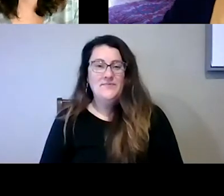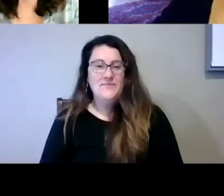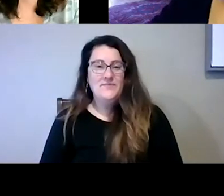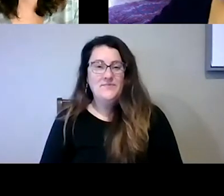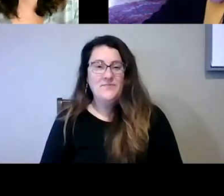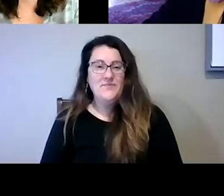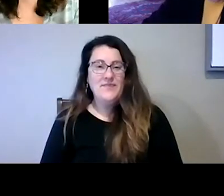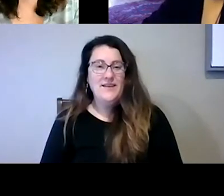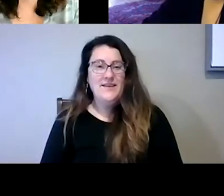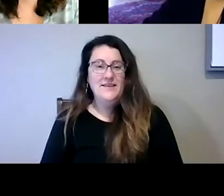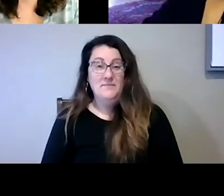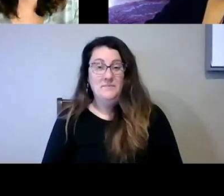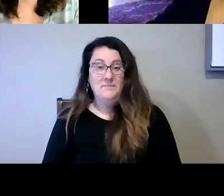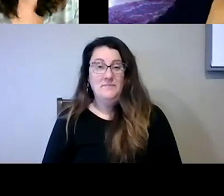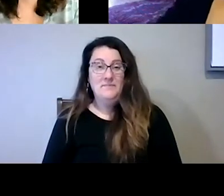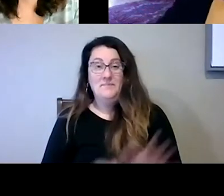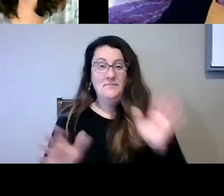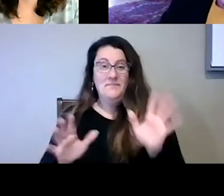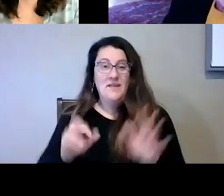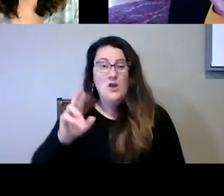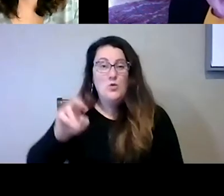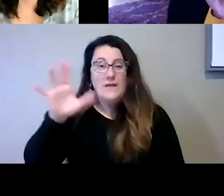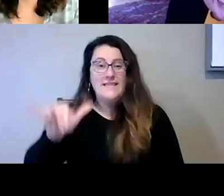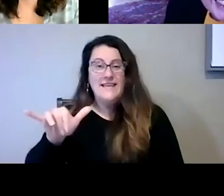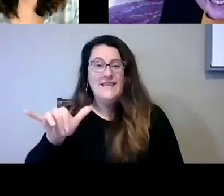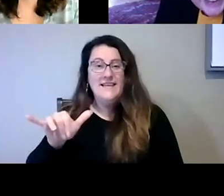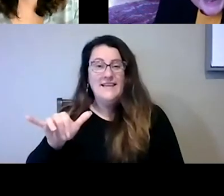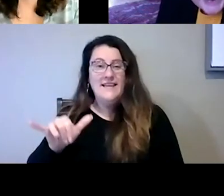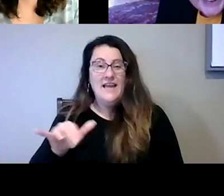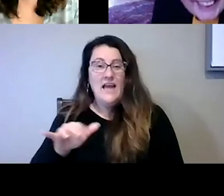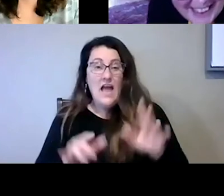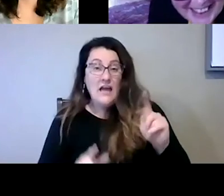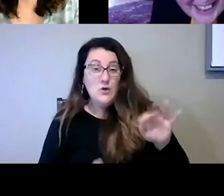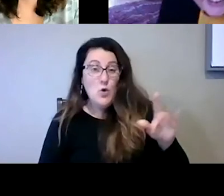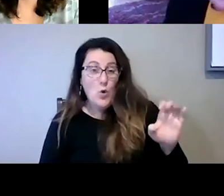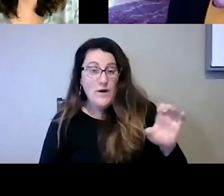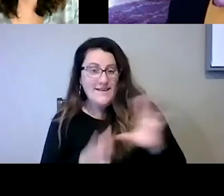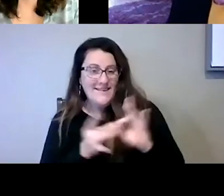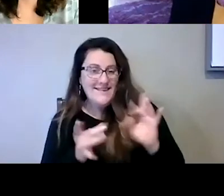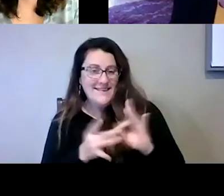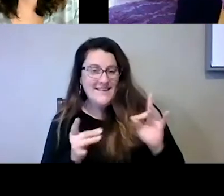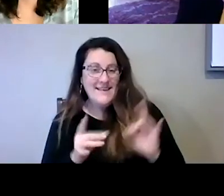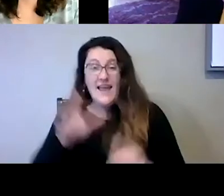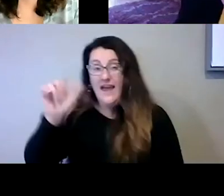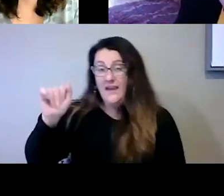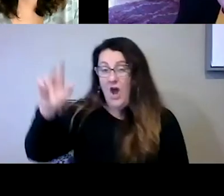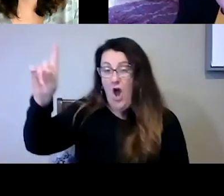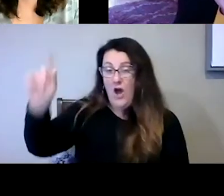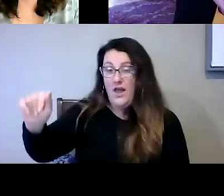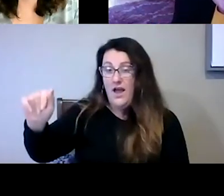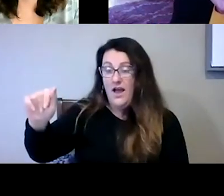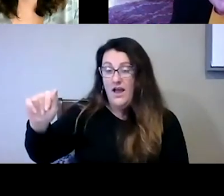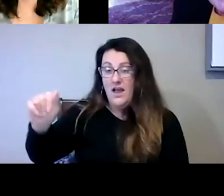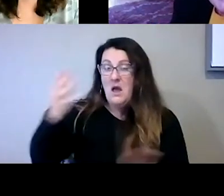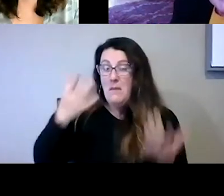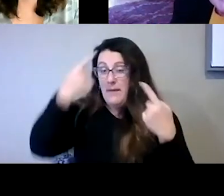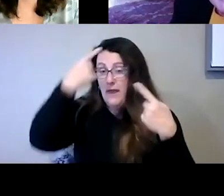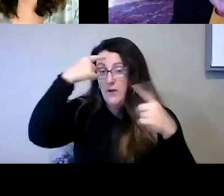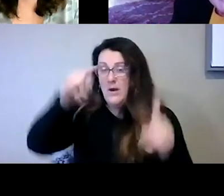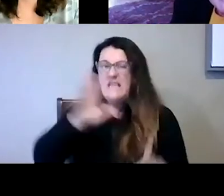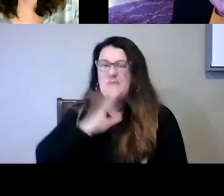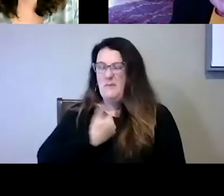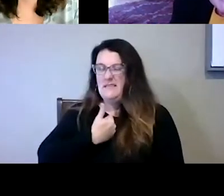Someone try to, oh. And I should say, to Tori's point, and I'm sure Ada might agree, I'll speak for